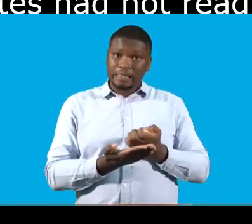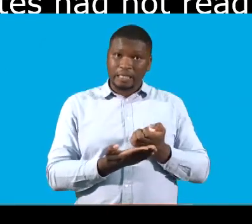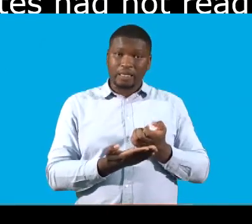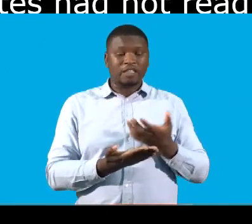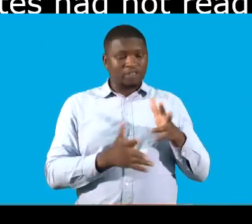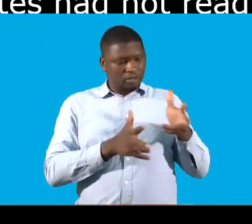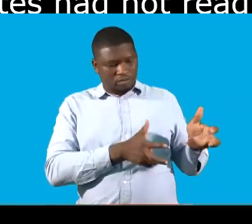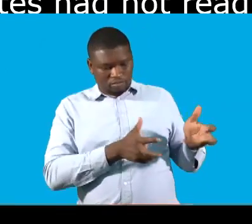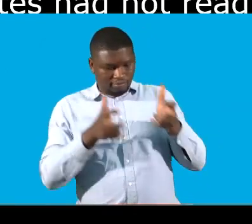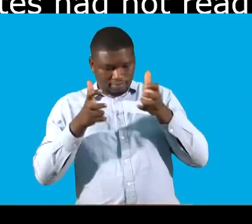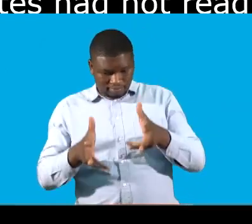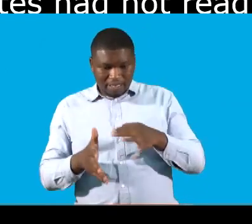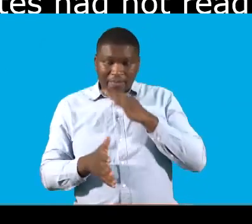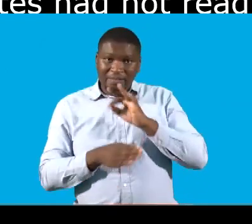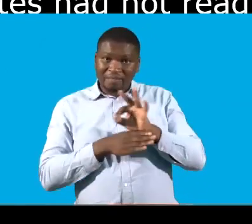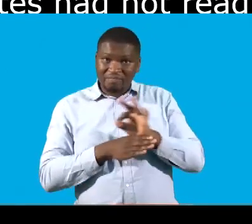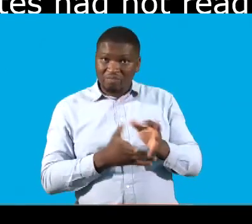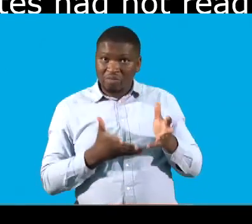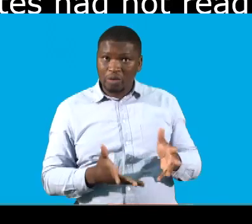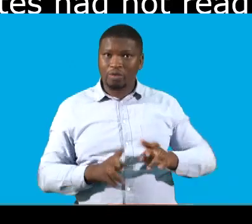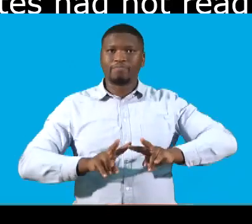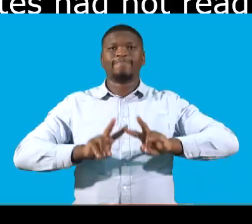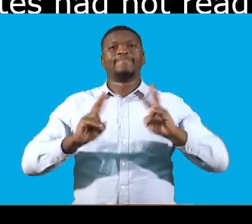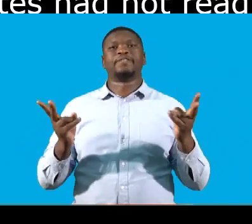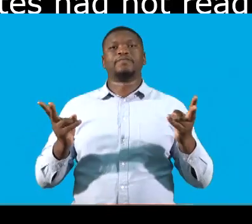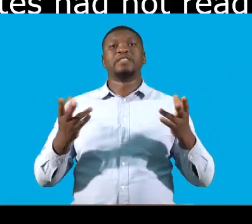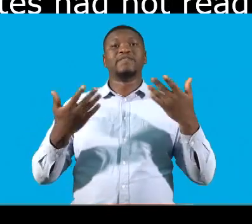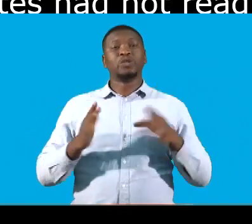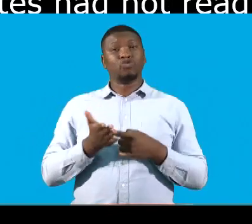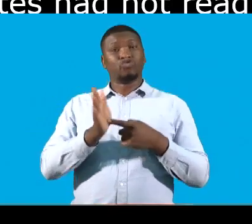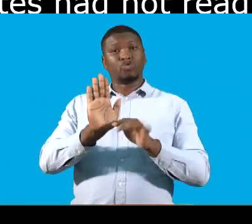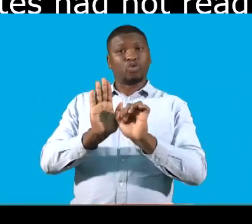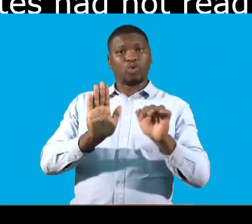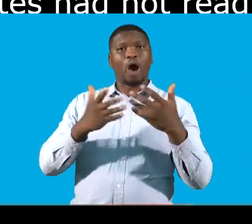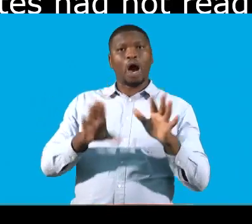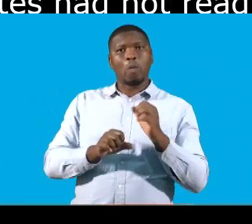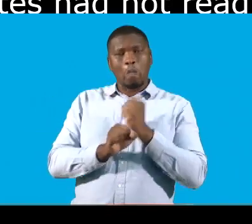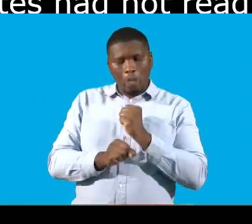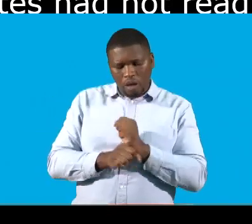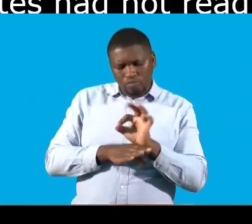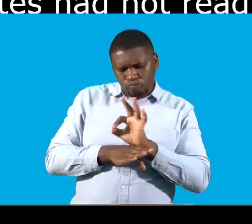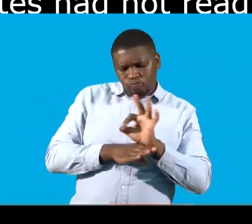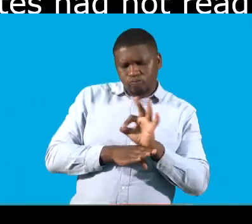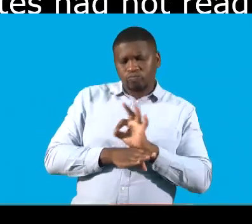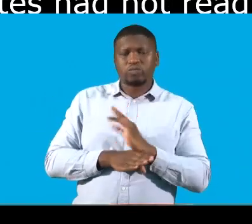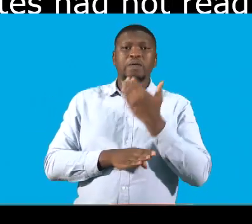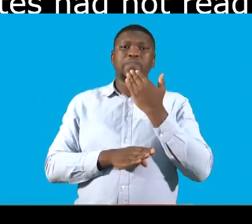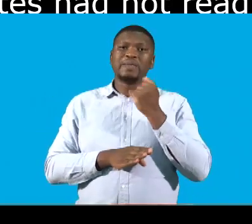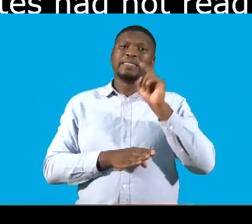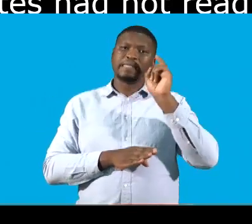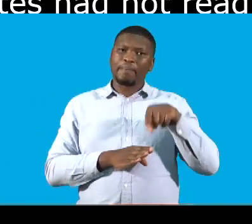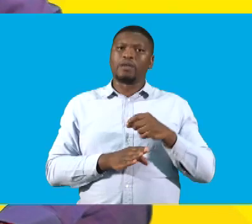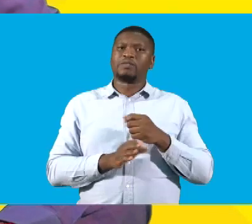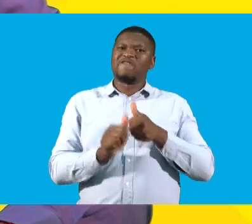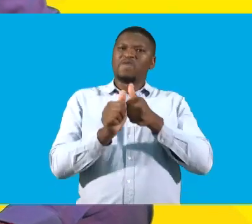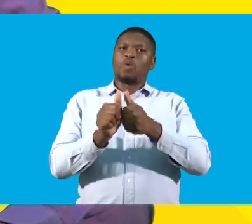and then rewriting it does not constitute to planning. So we've already shown you how to plan correctly. Please